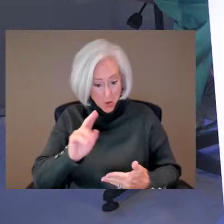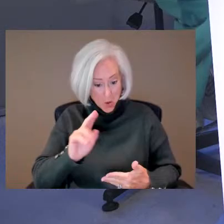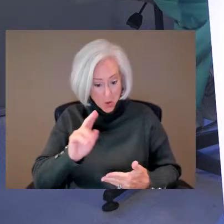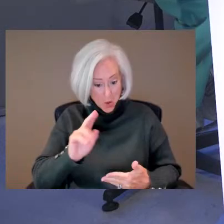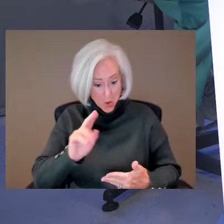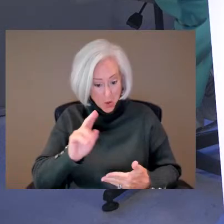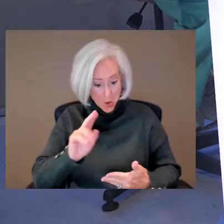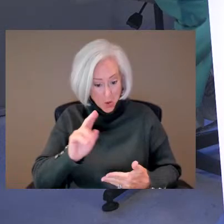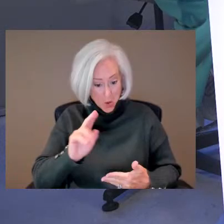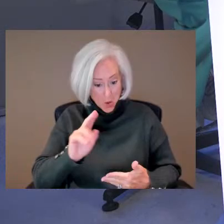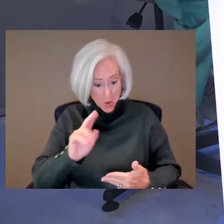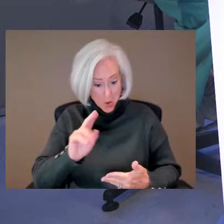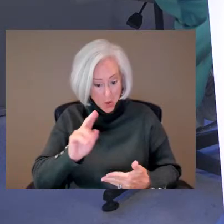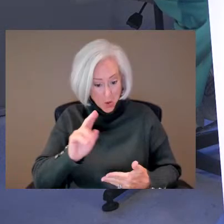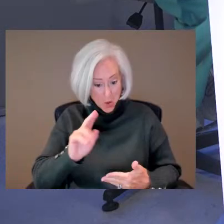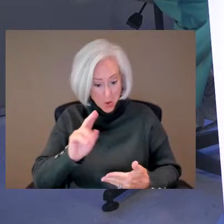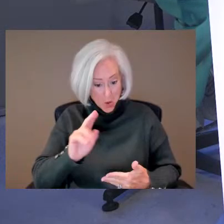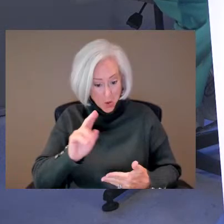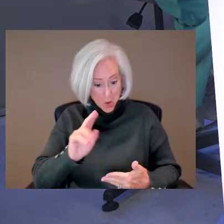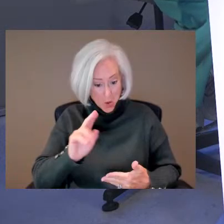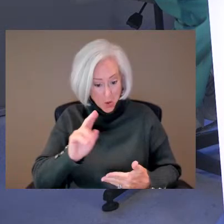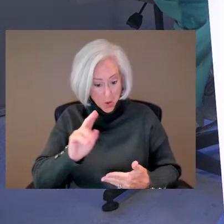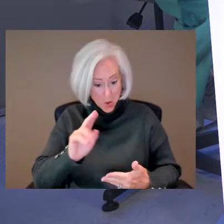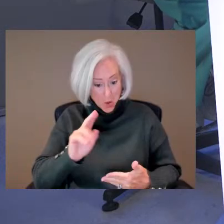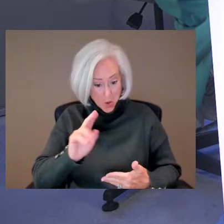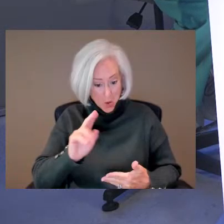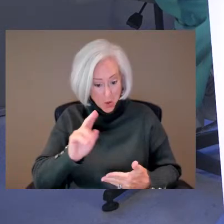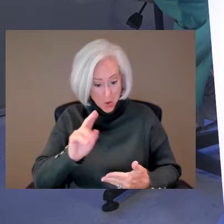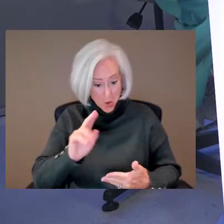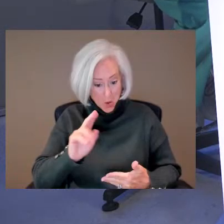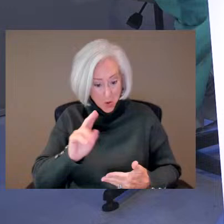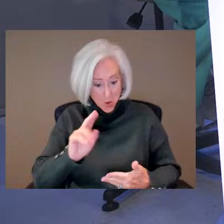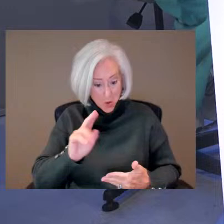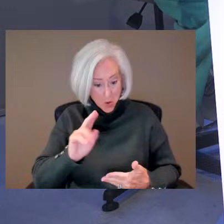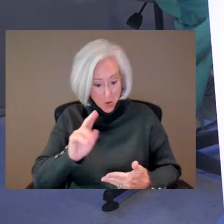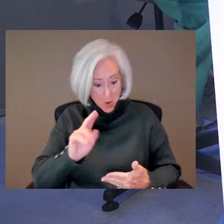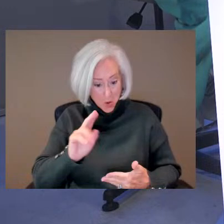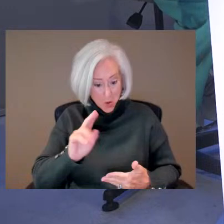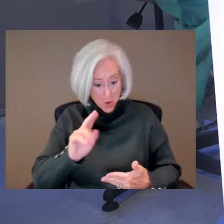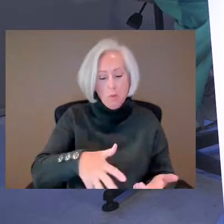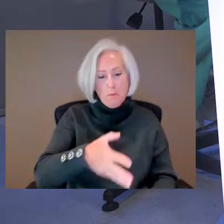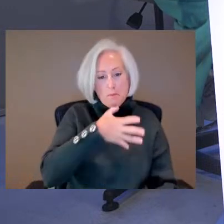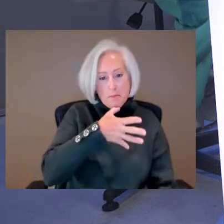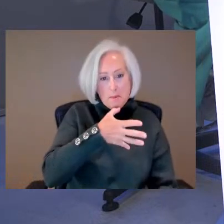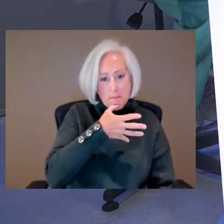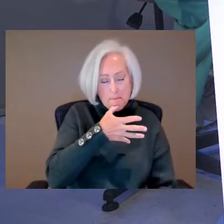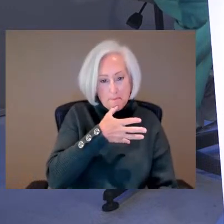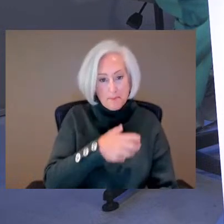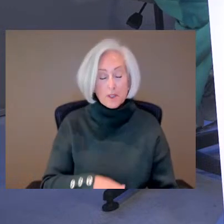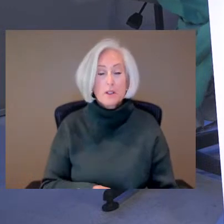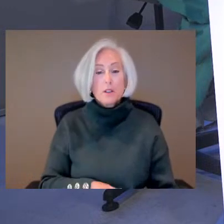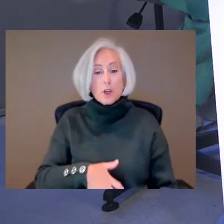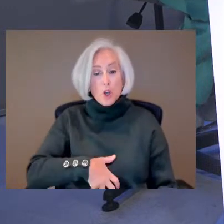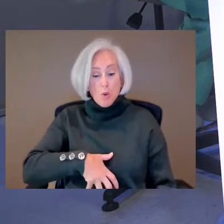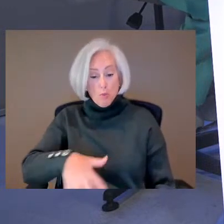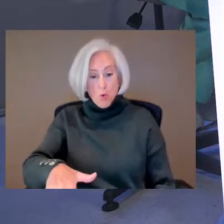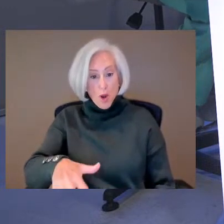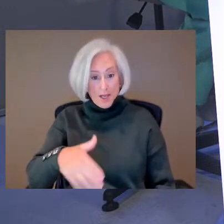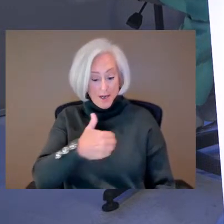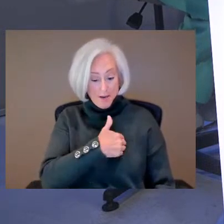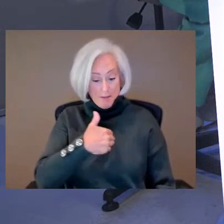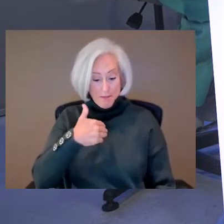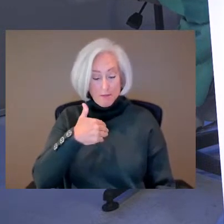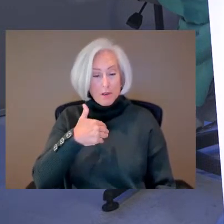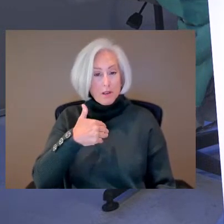of cancer treatments are appropriate for pregnant moms? Right. So pregnancy-associated breast cancers, which includes